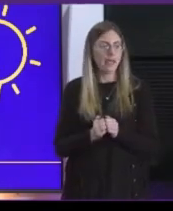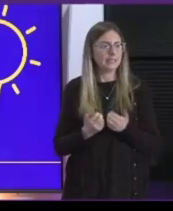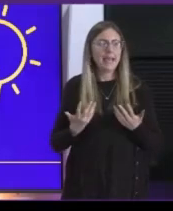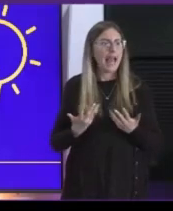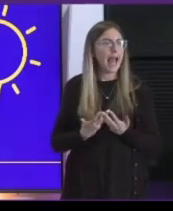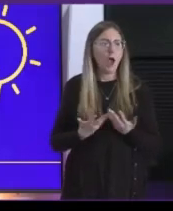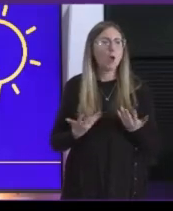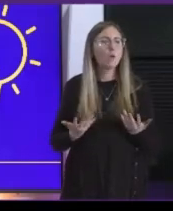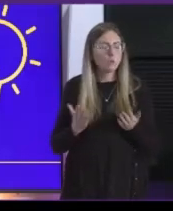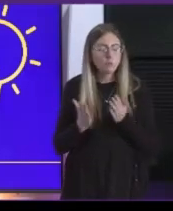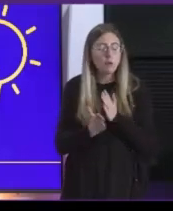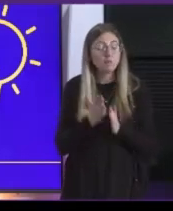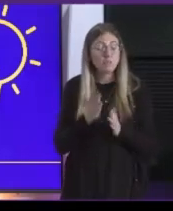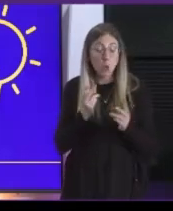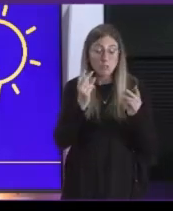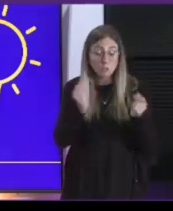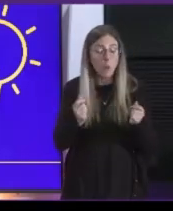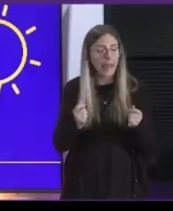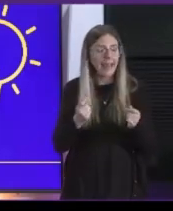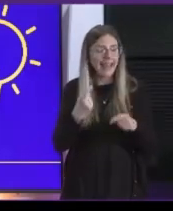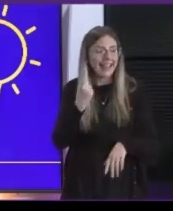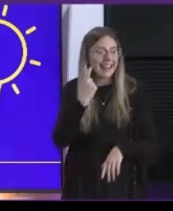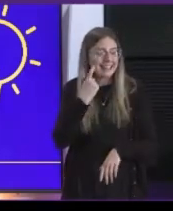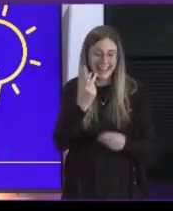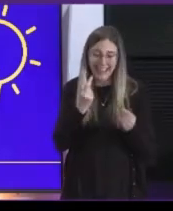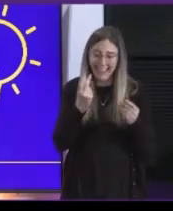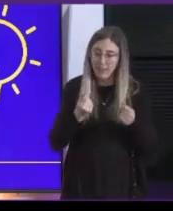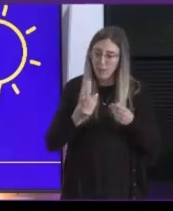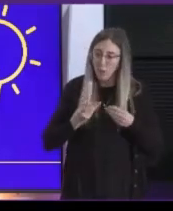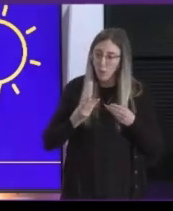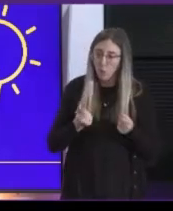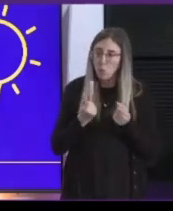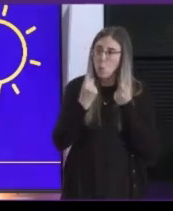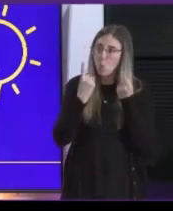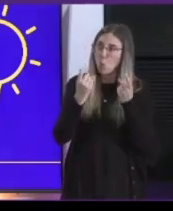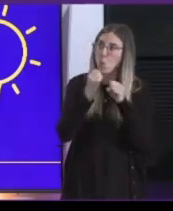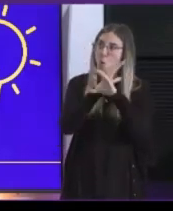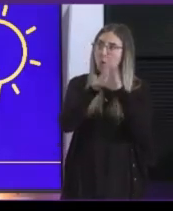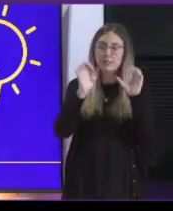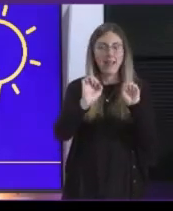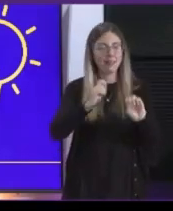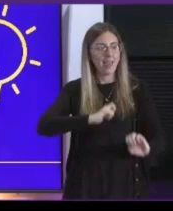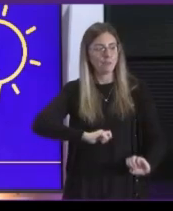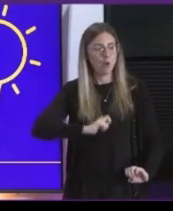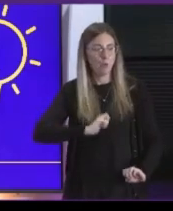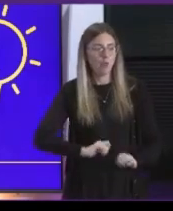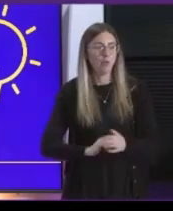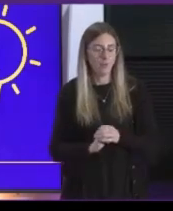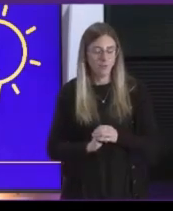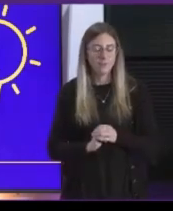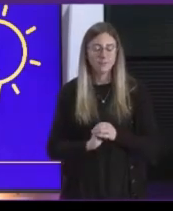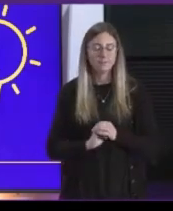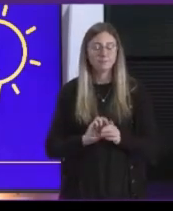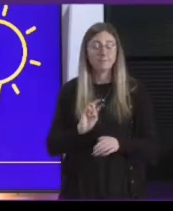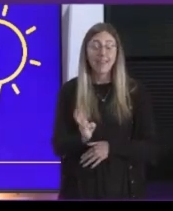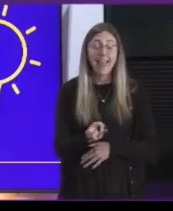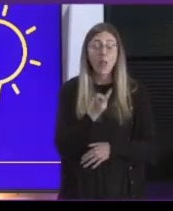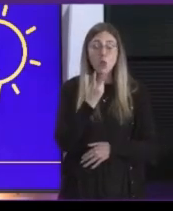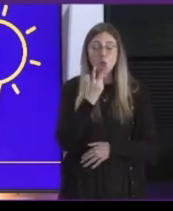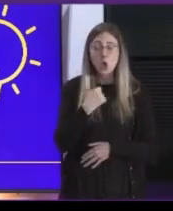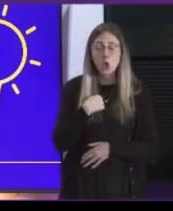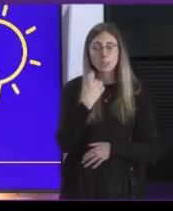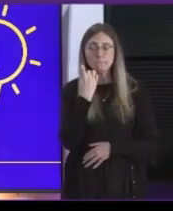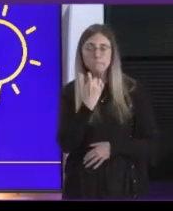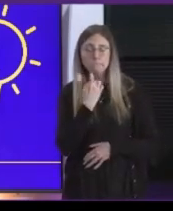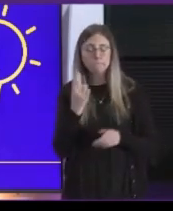for them to make it quick and snappy so that they can understand what it is that their role is. And the third thing that I was thinking